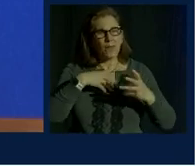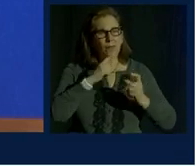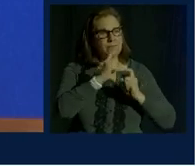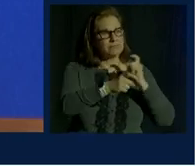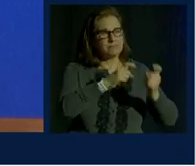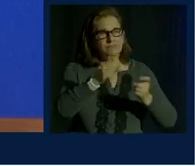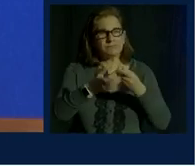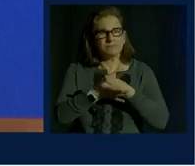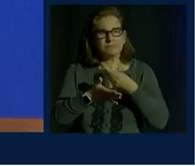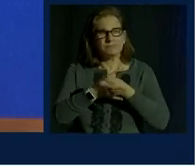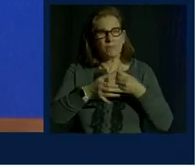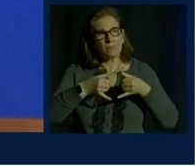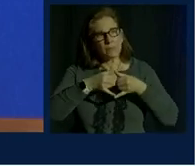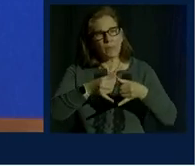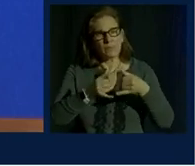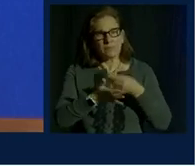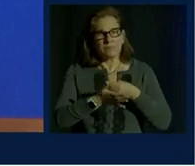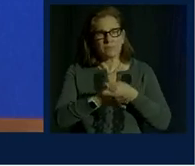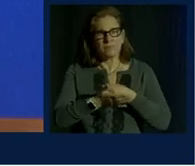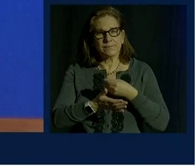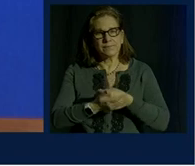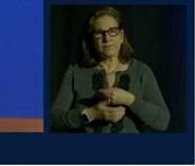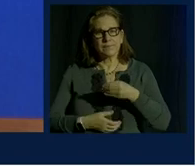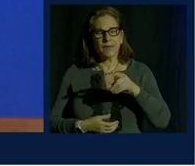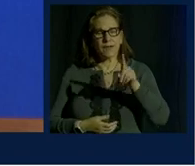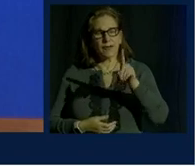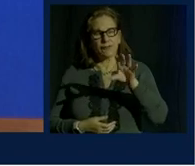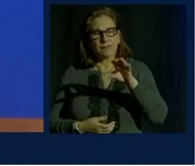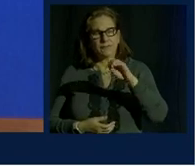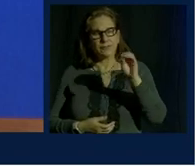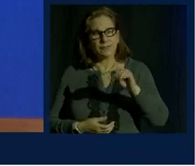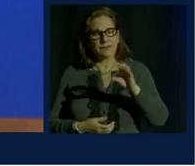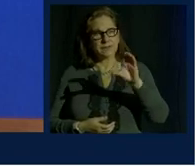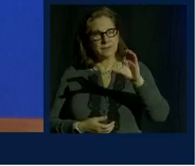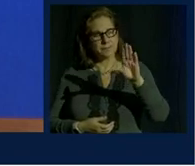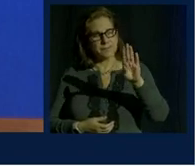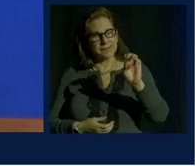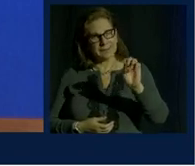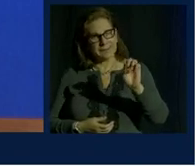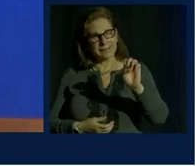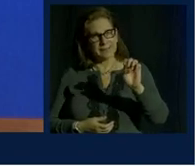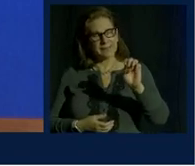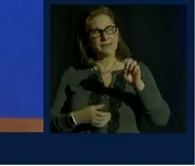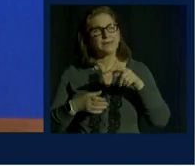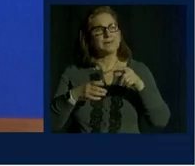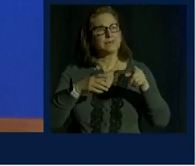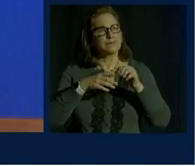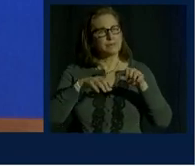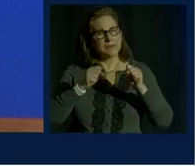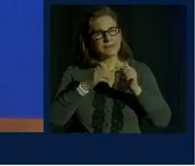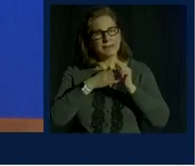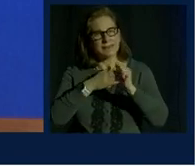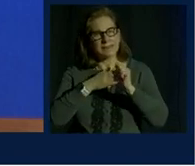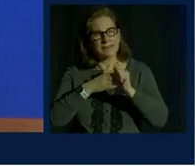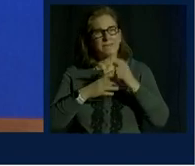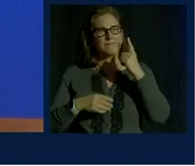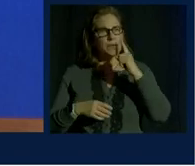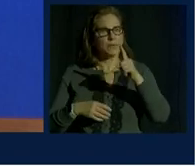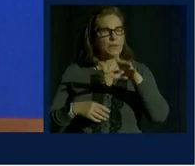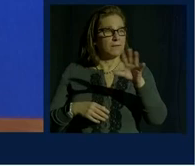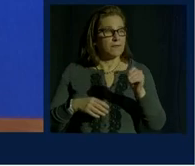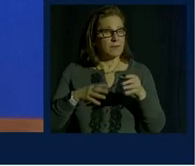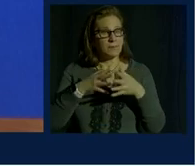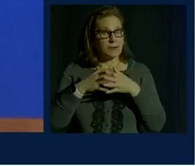is a 100% CBE development that is led by an African-American team. So we want that to become the norm, not